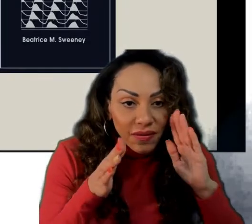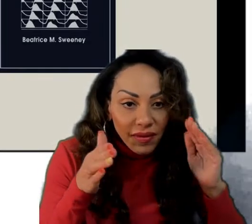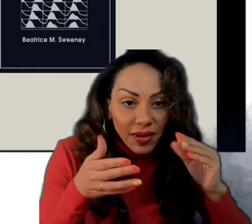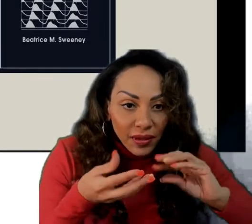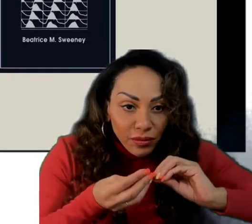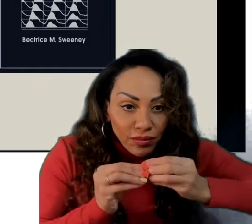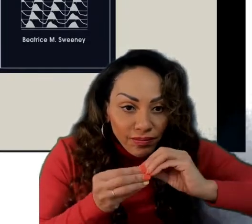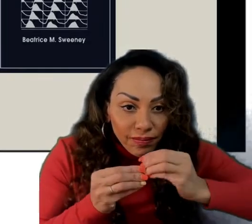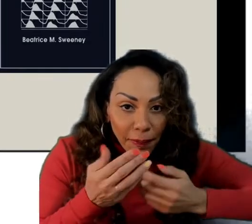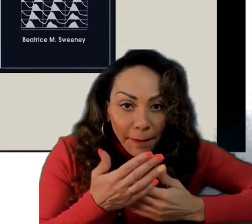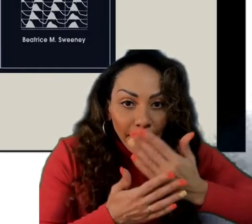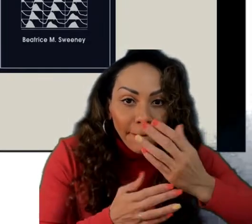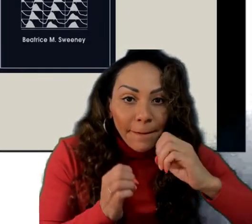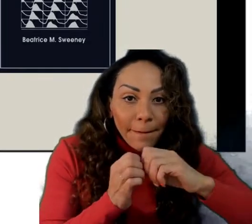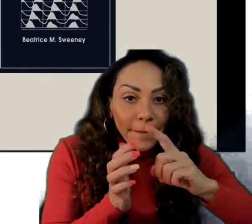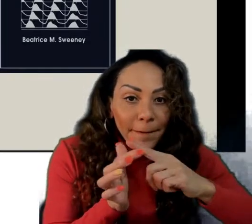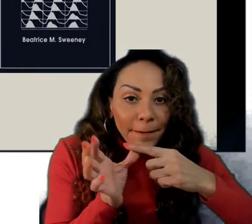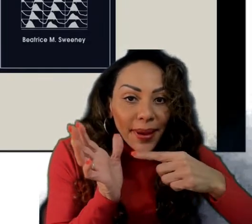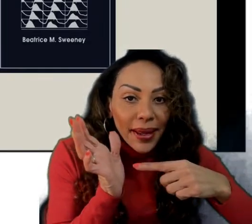in around 1989,